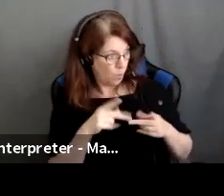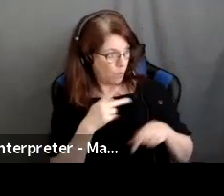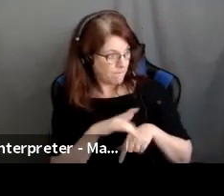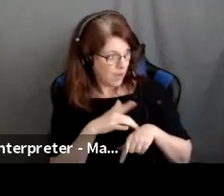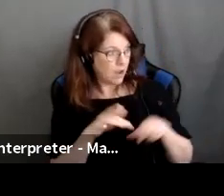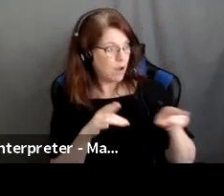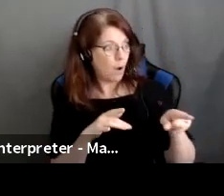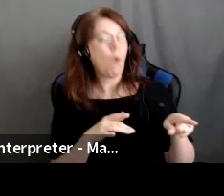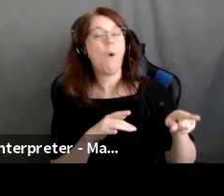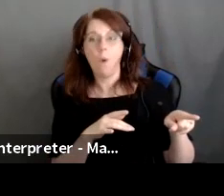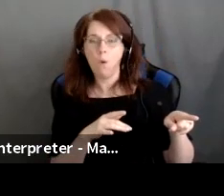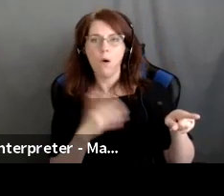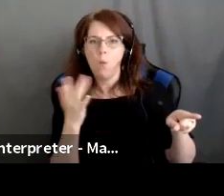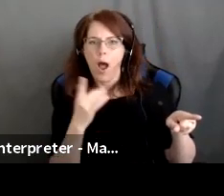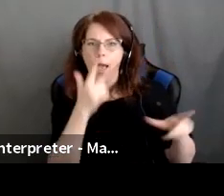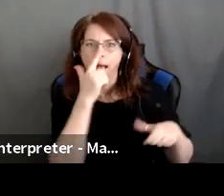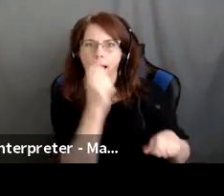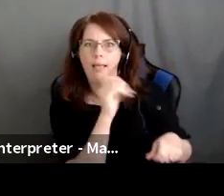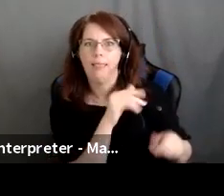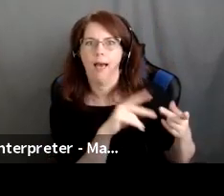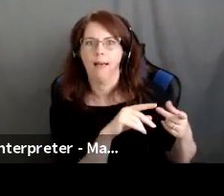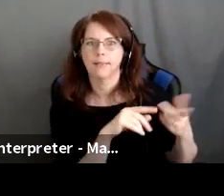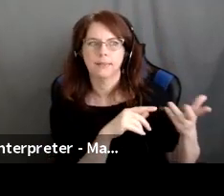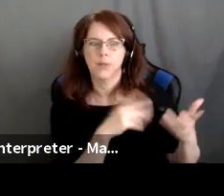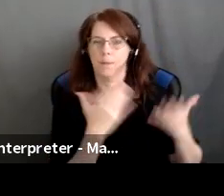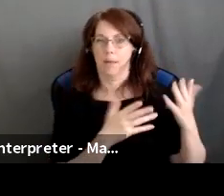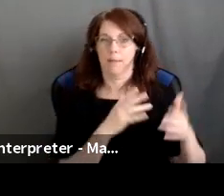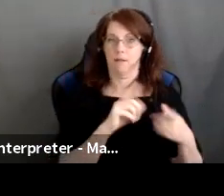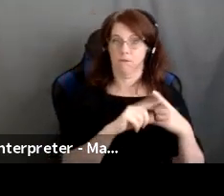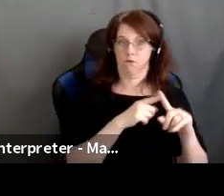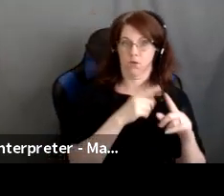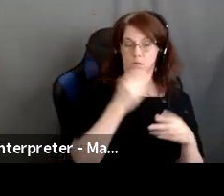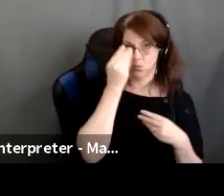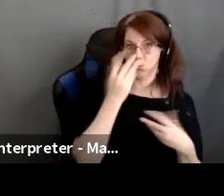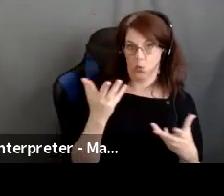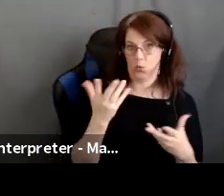friend probably told you about maybe a few other job positions